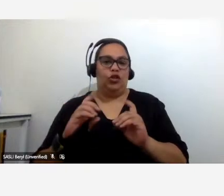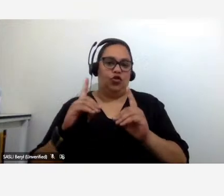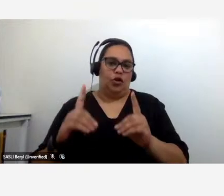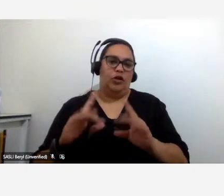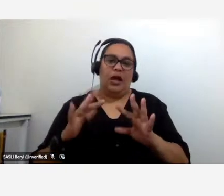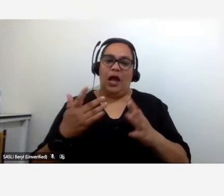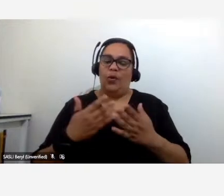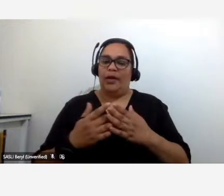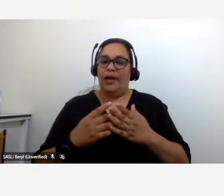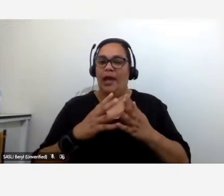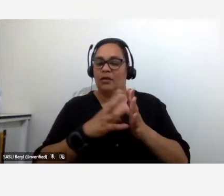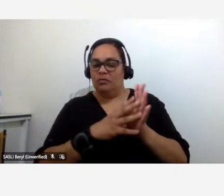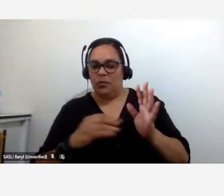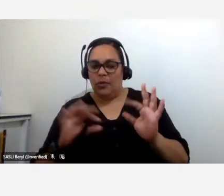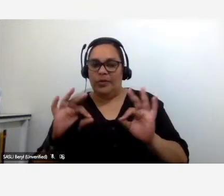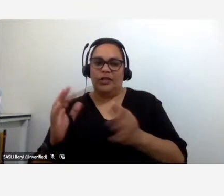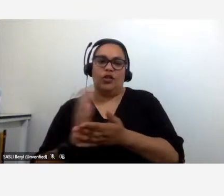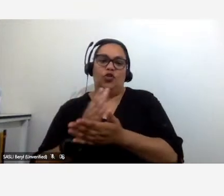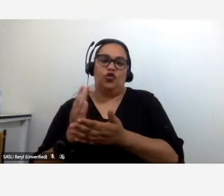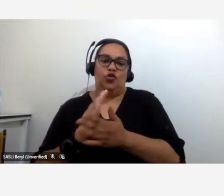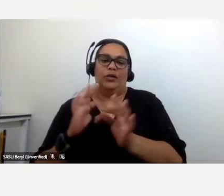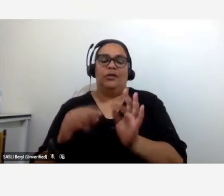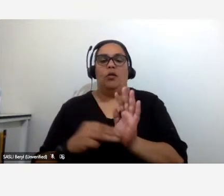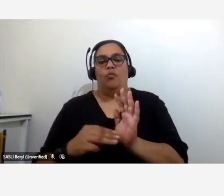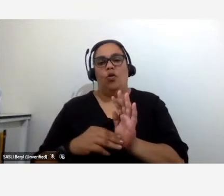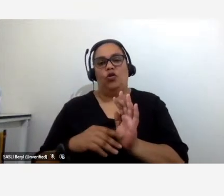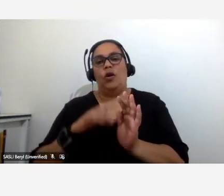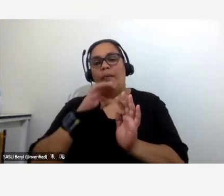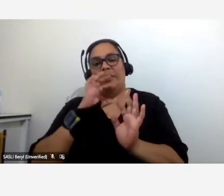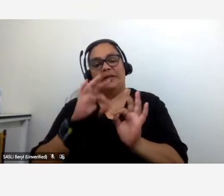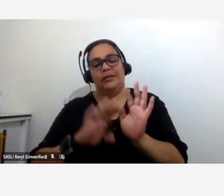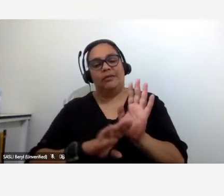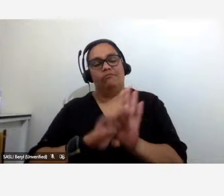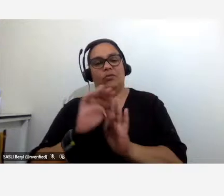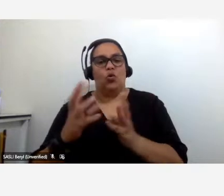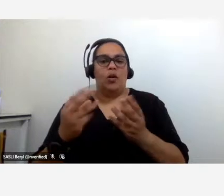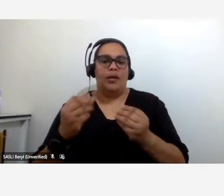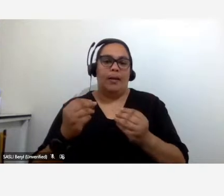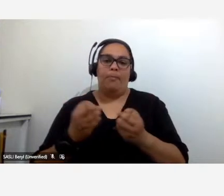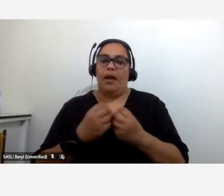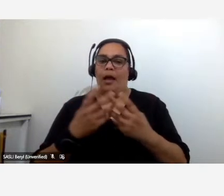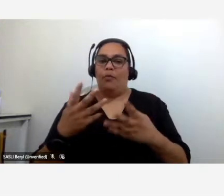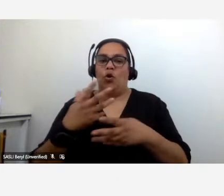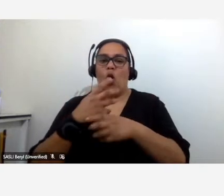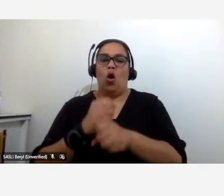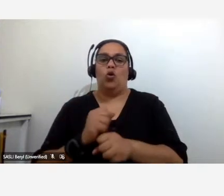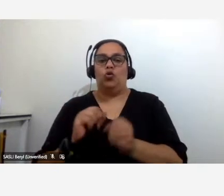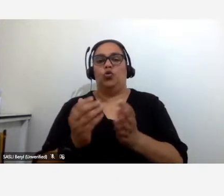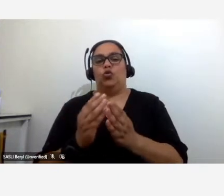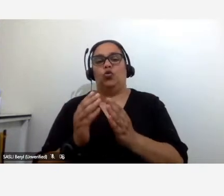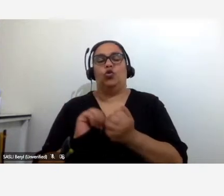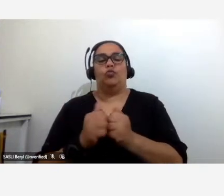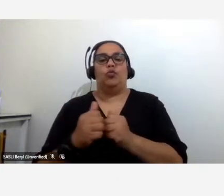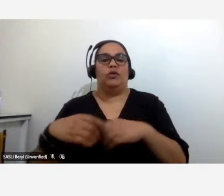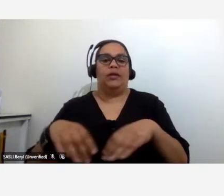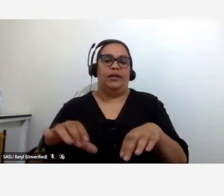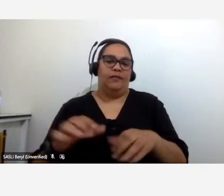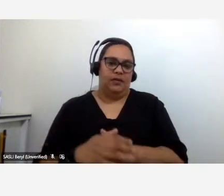how we can replicate that shared facility model. So we increase the number of facilities to host school sports